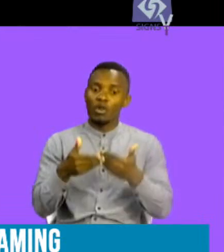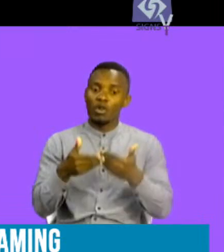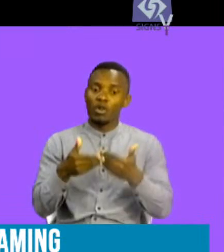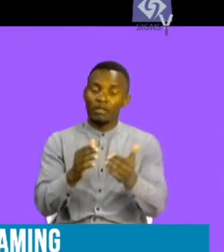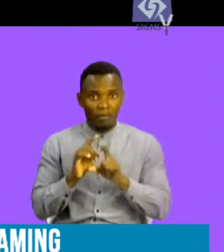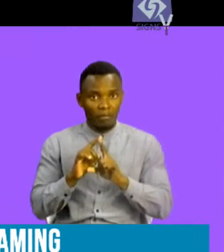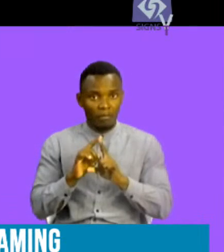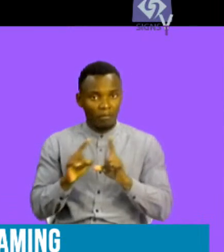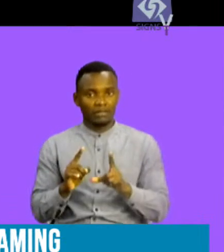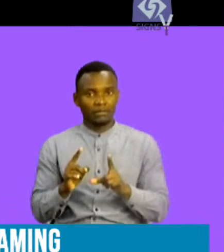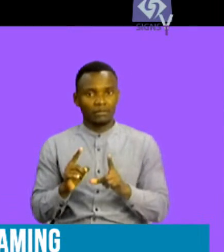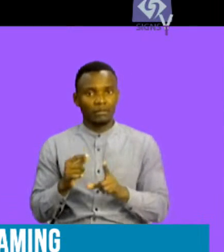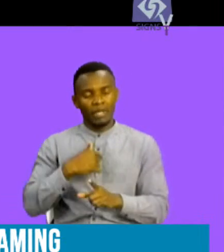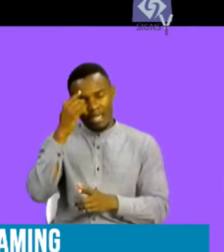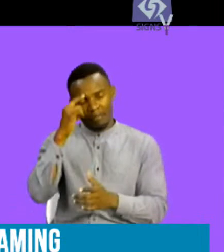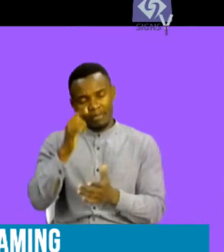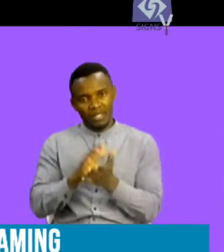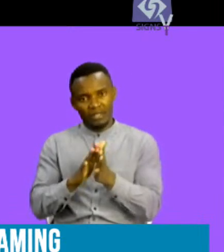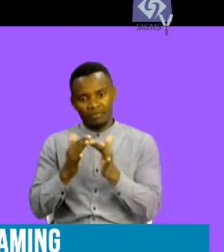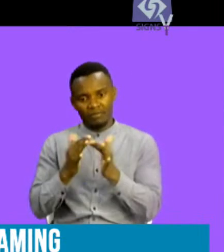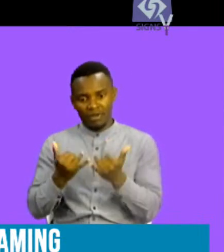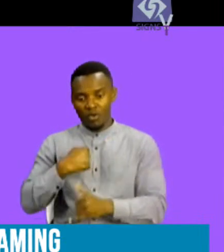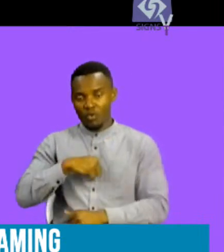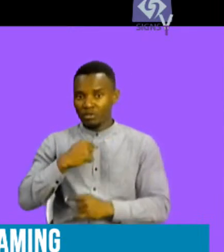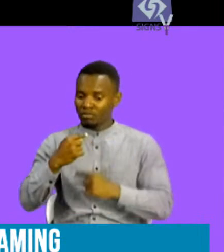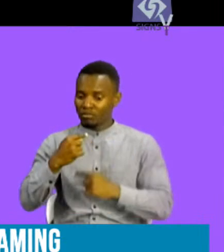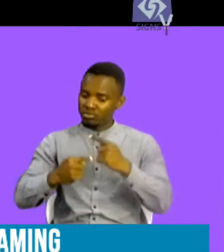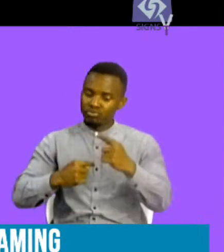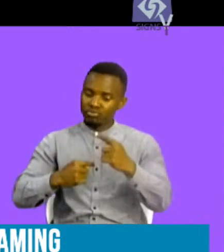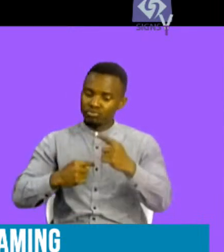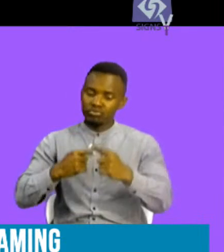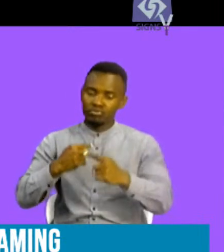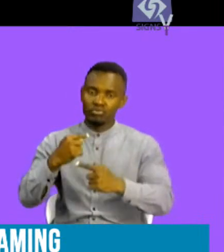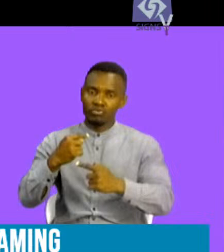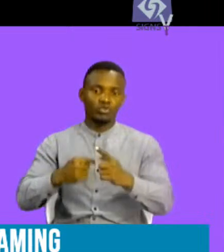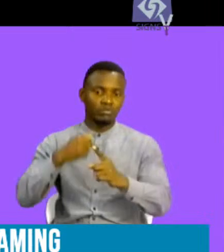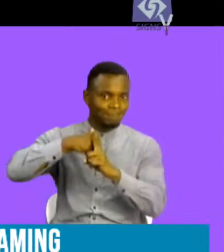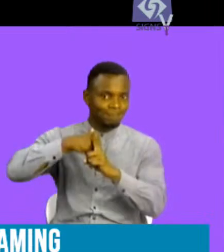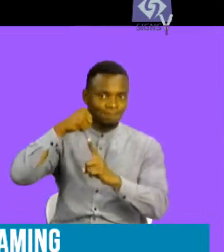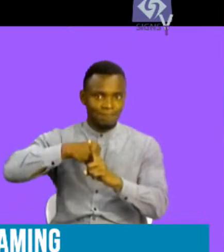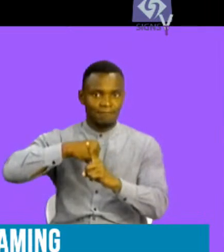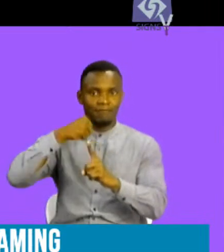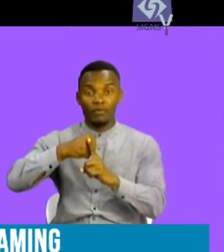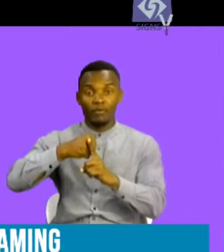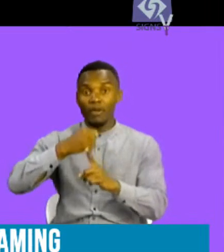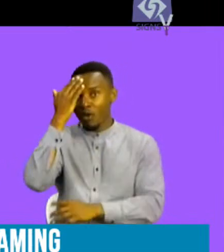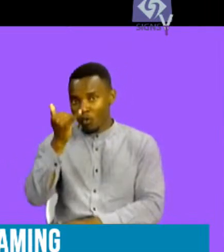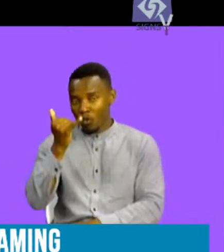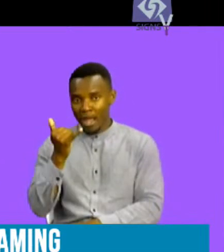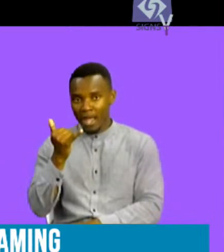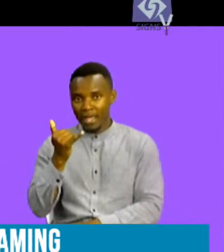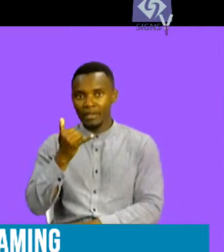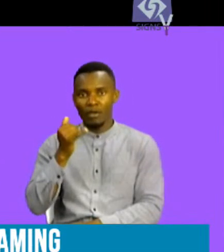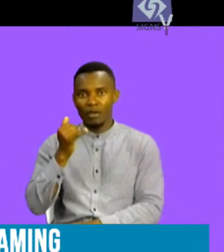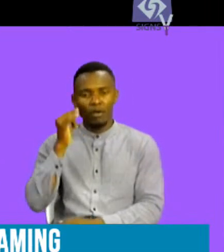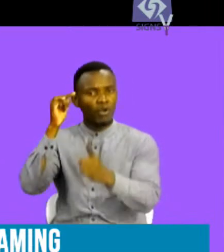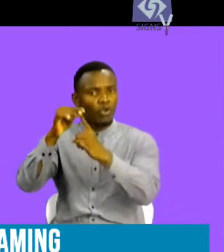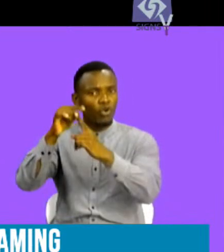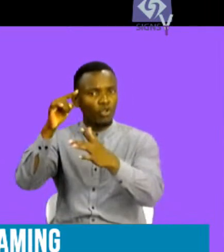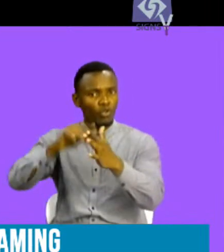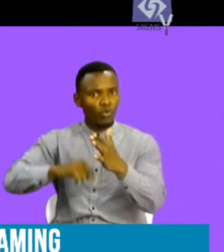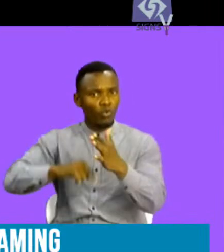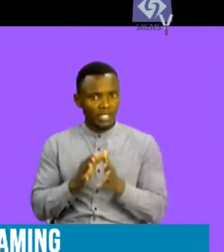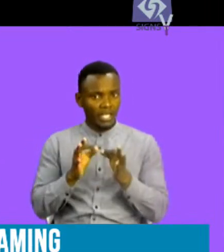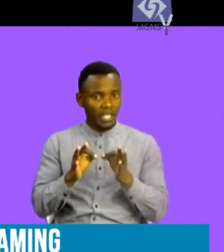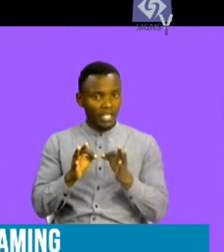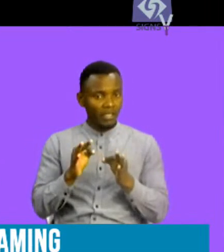think we continue, continuously fight, because at the end of the day, what we want to see is if we aimed at 50%